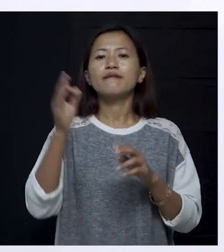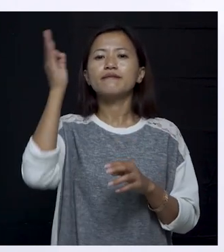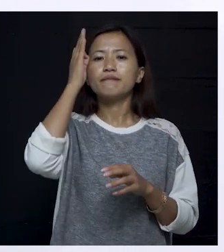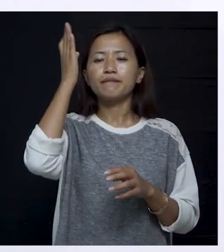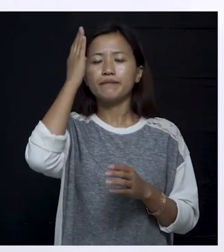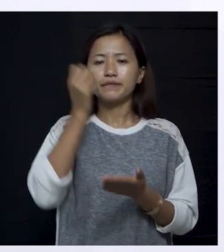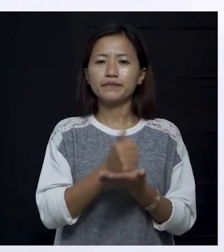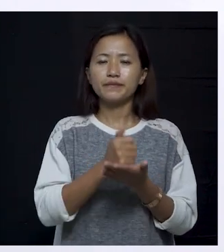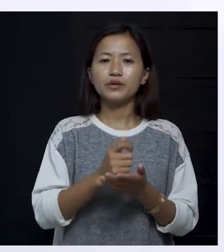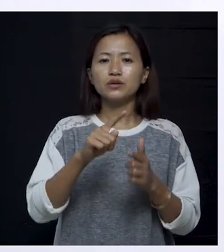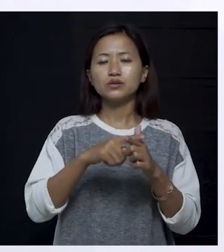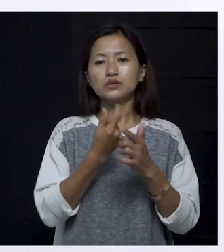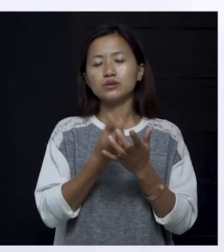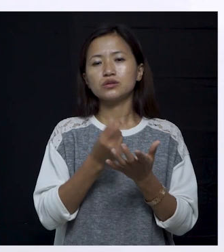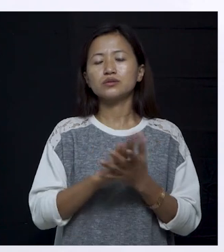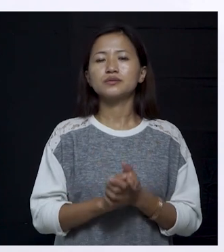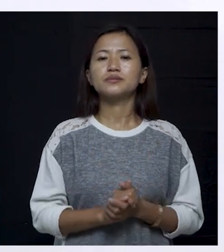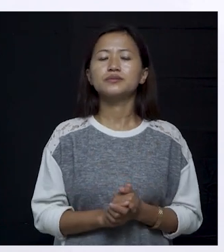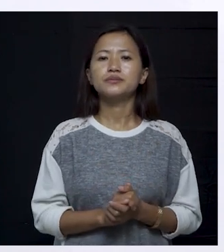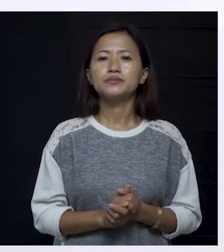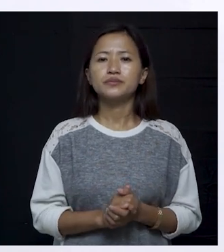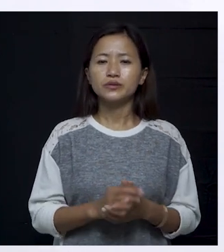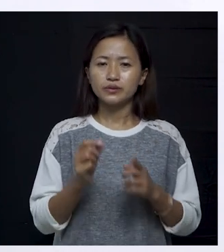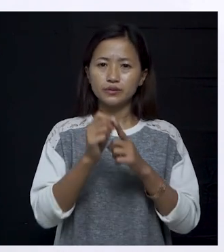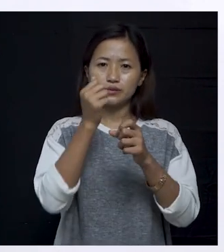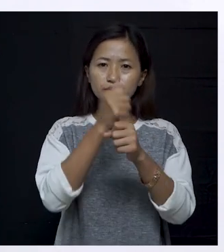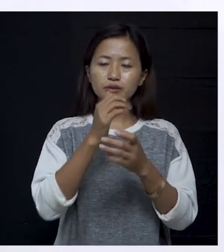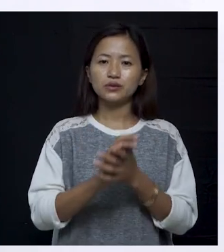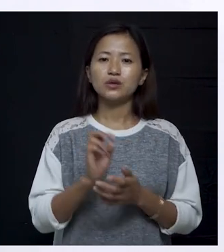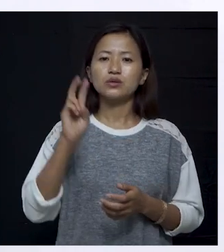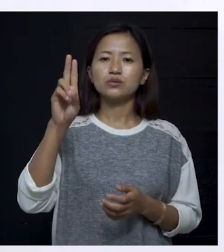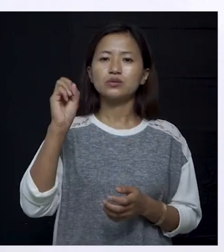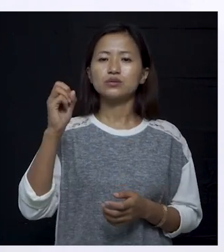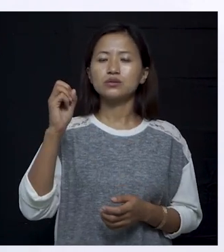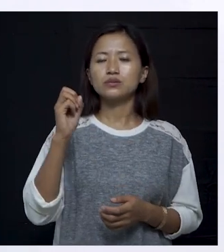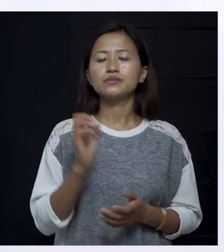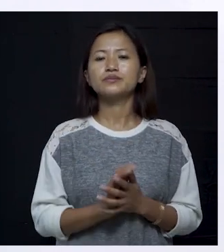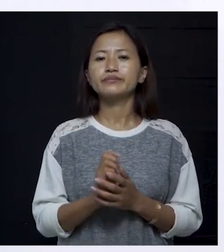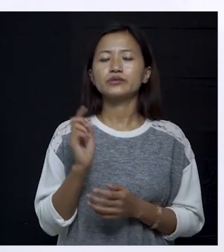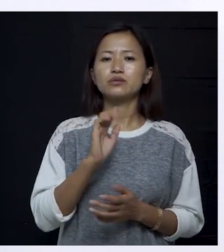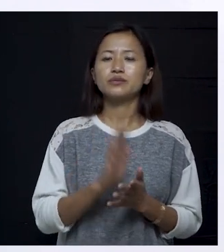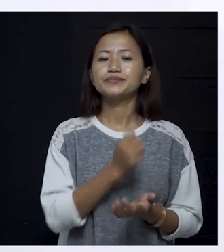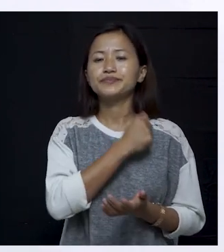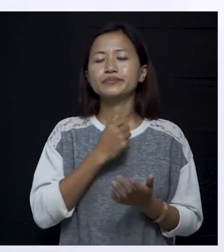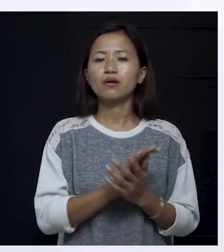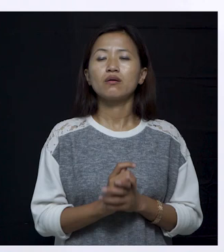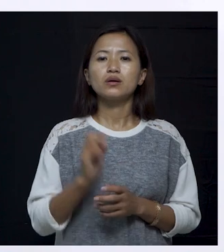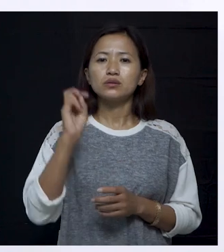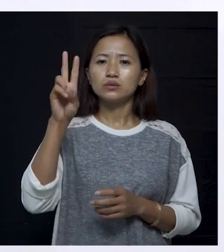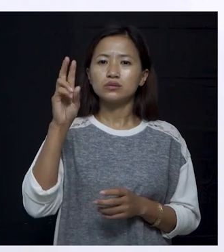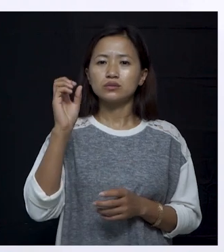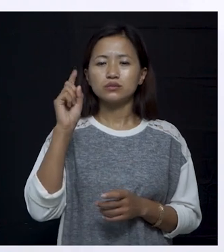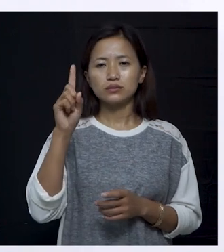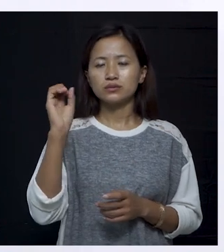the judiciary, okay? So here it is in page 2010. You can turn there, okay? Here again,